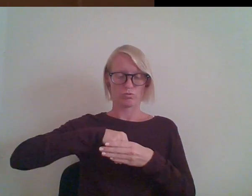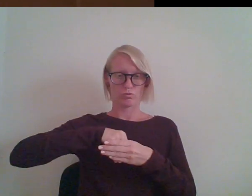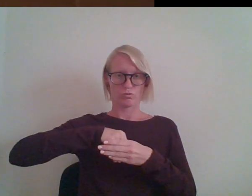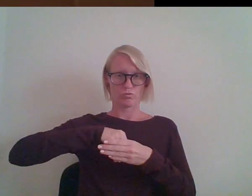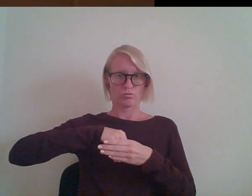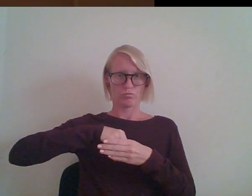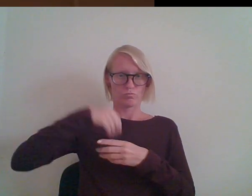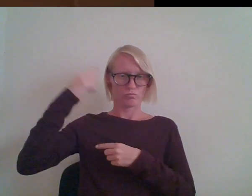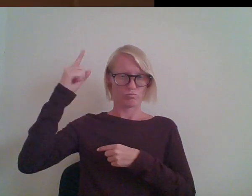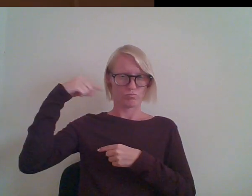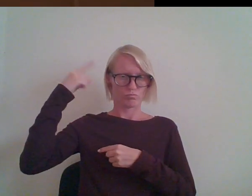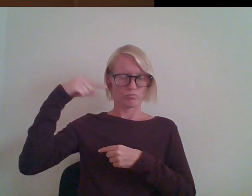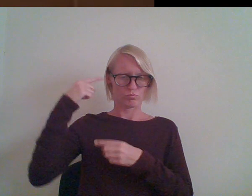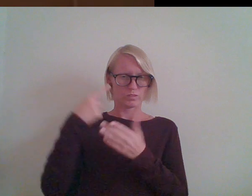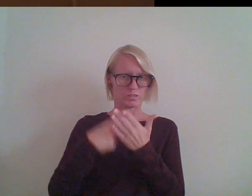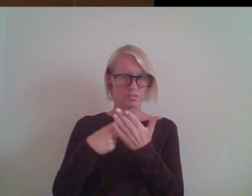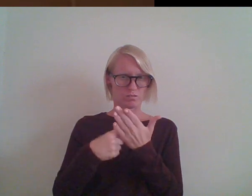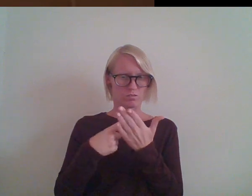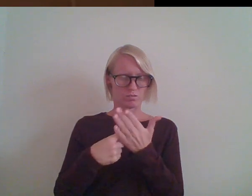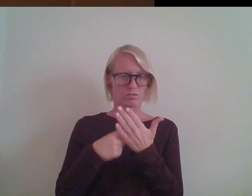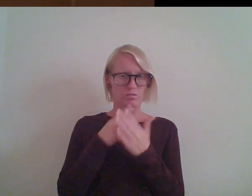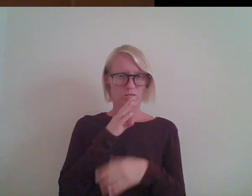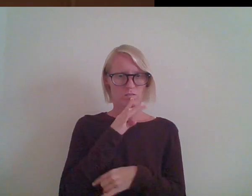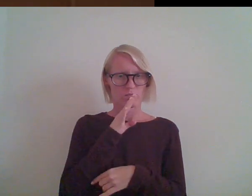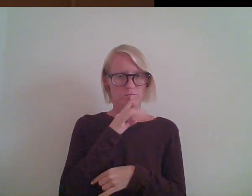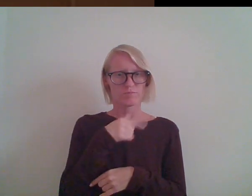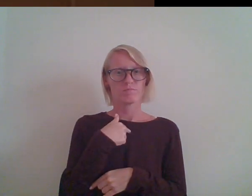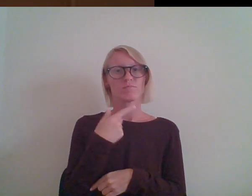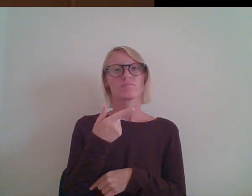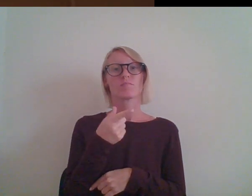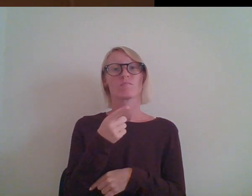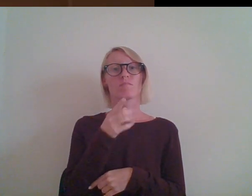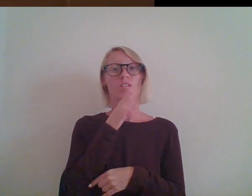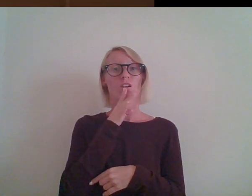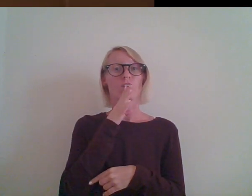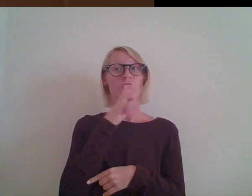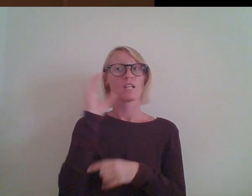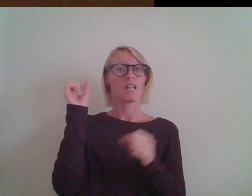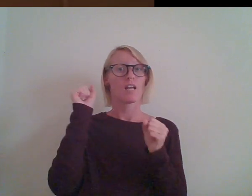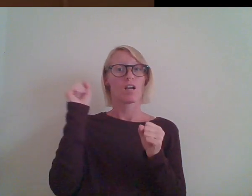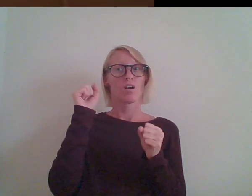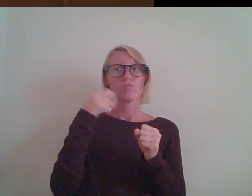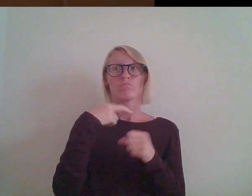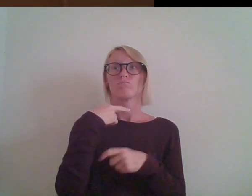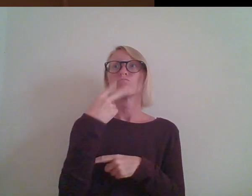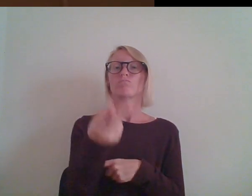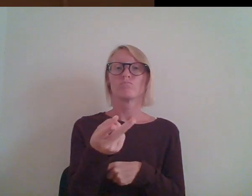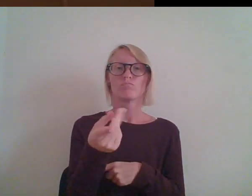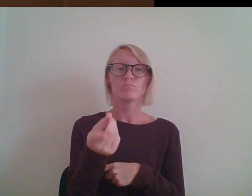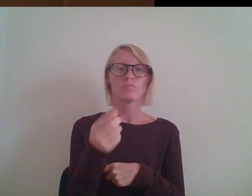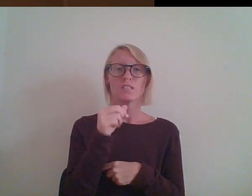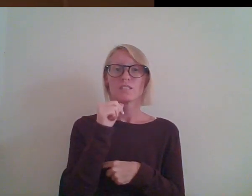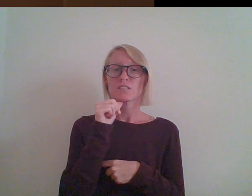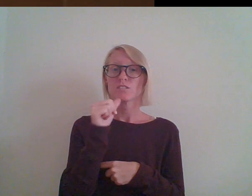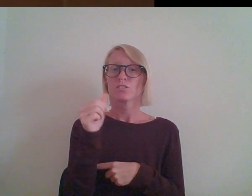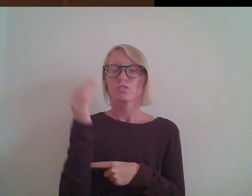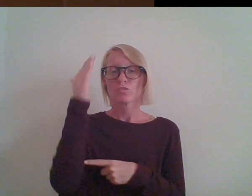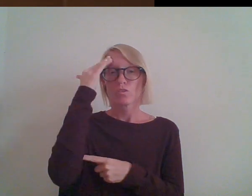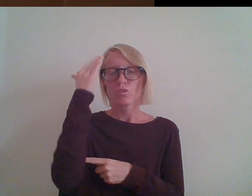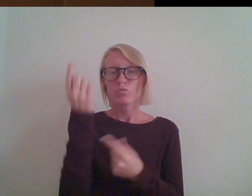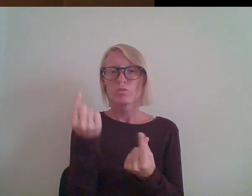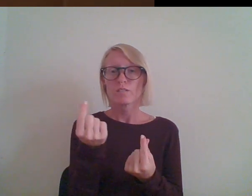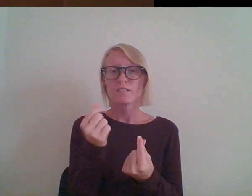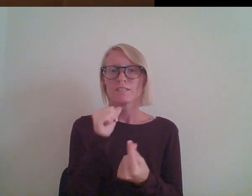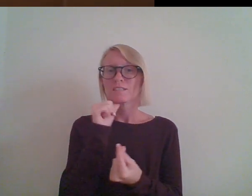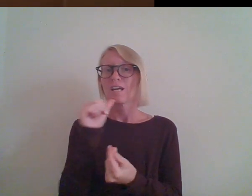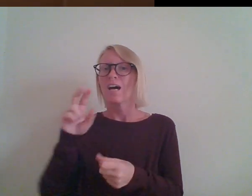large degree. There's also non-talking thinking. Talking out loud, as long as you know you're doing it, is not abnormal.